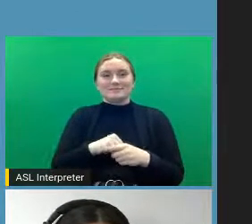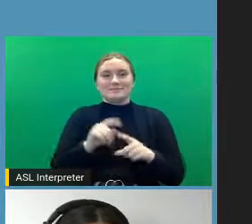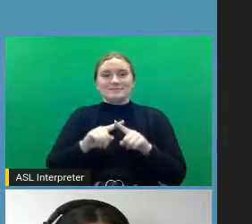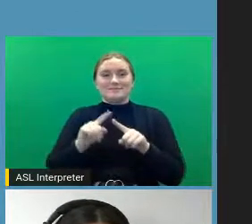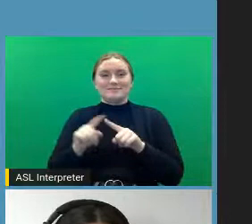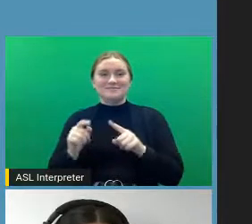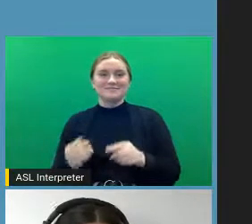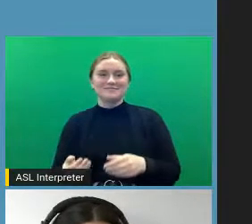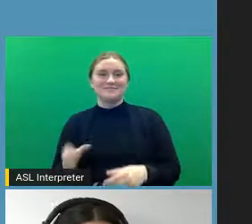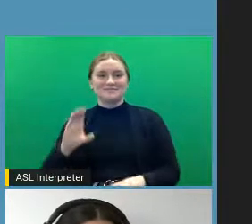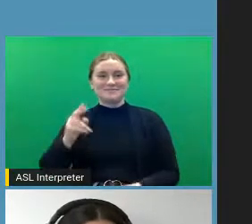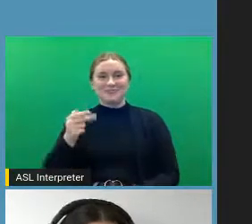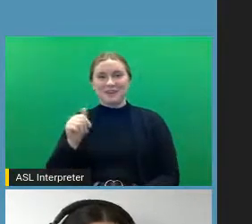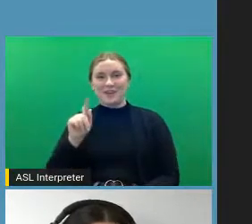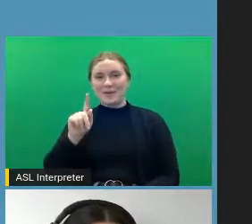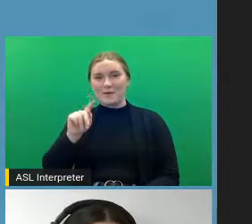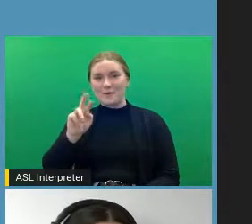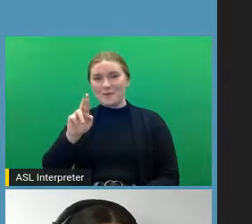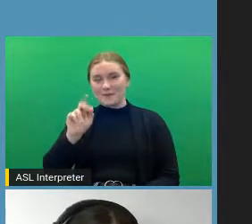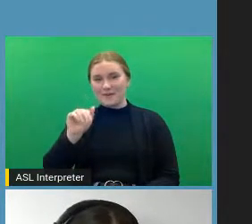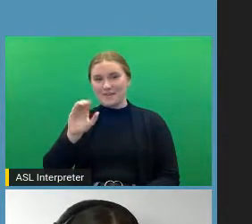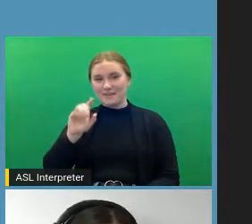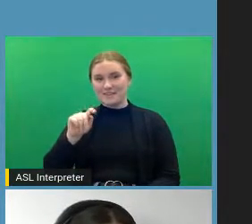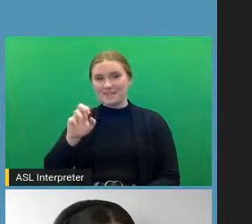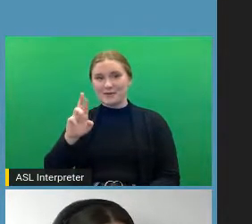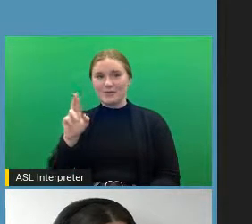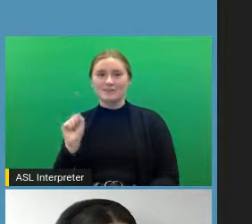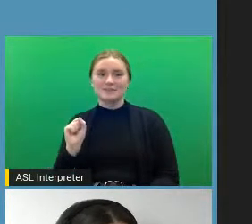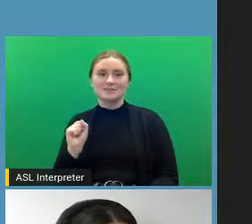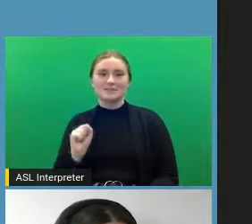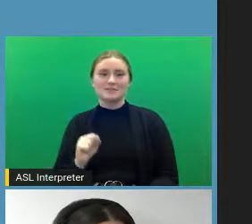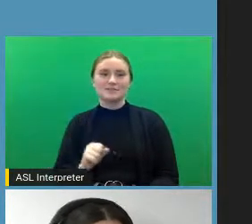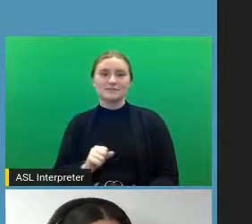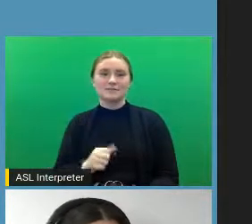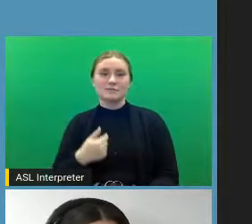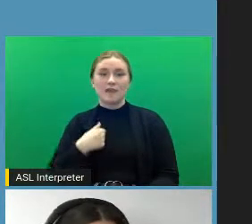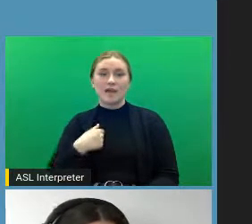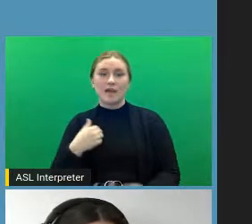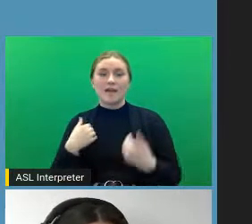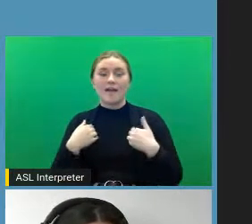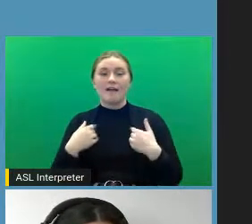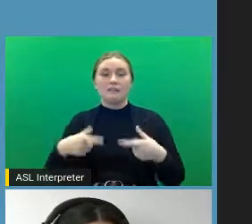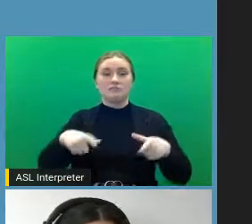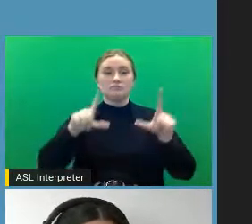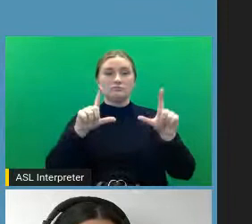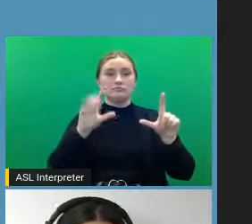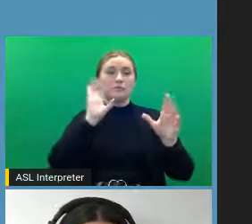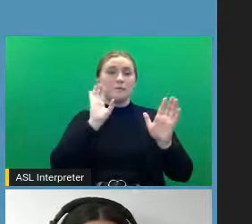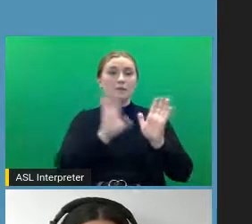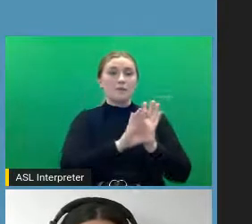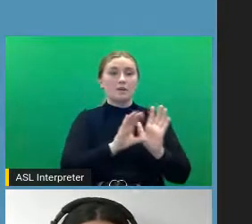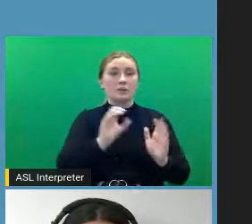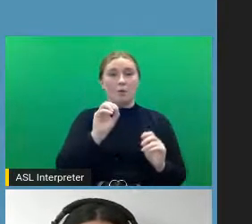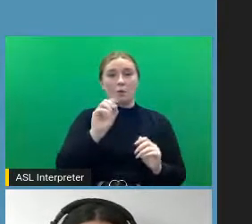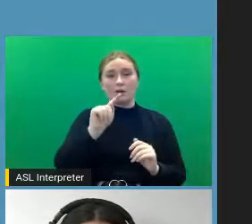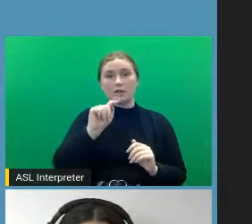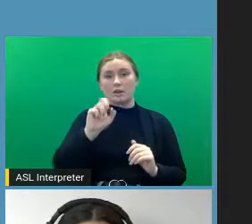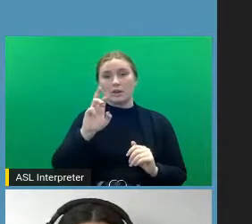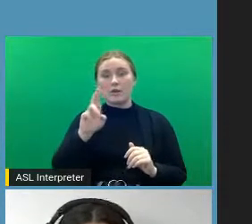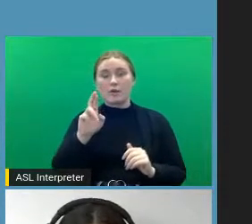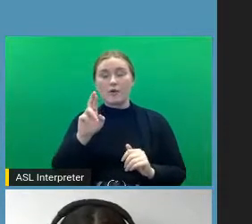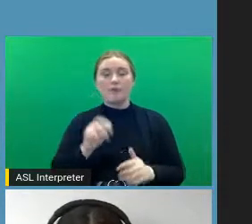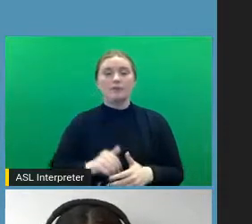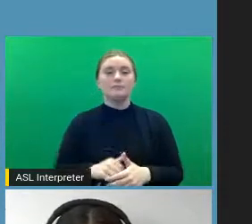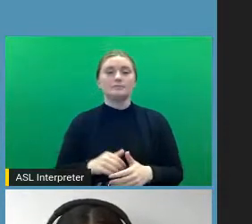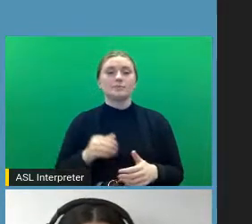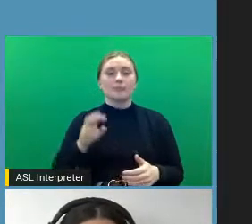So I am now showing a screenshot from Otter of that same video clip that I uploaded to Otter as an MP3